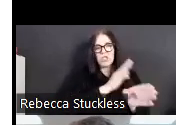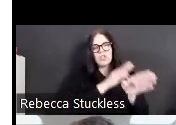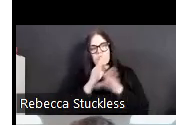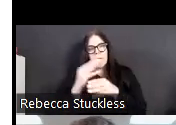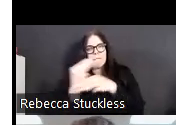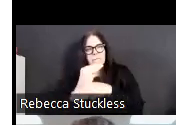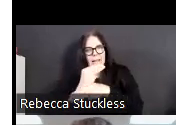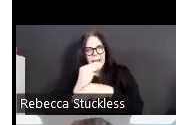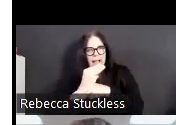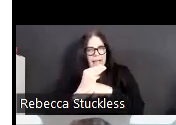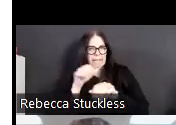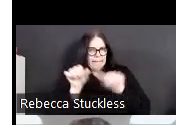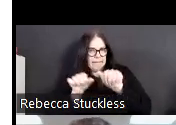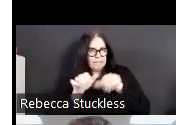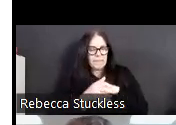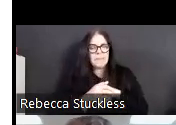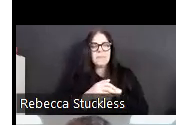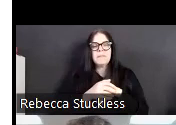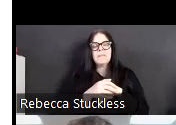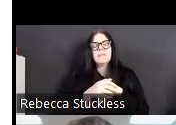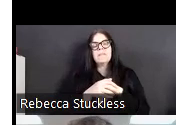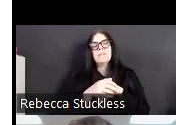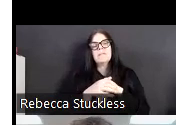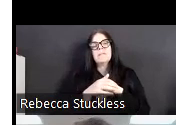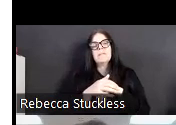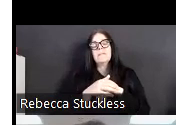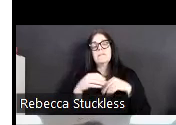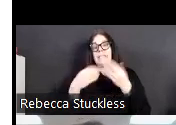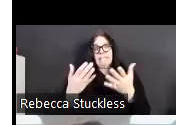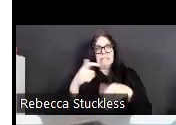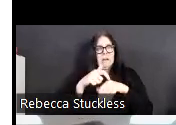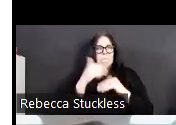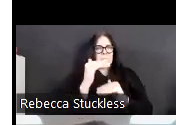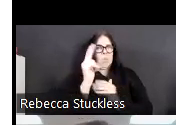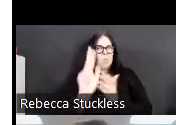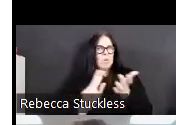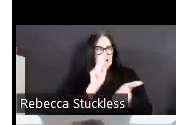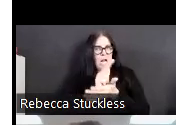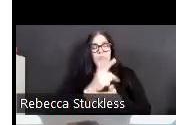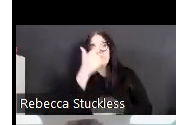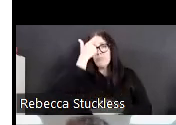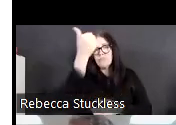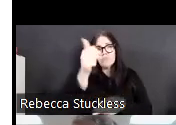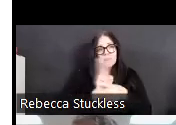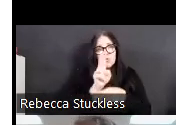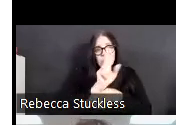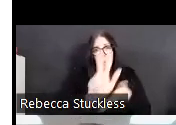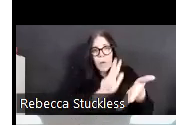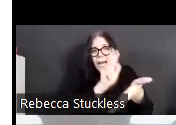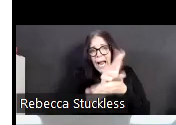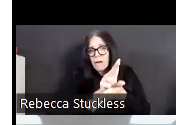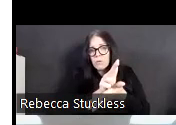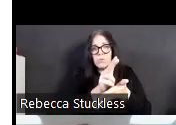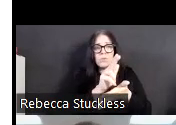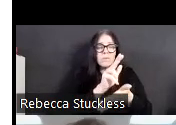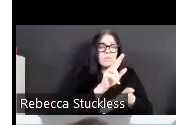to it. And we give candidates 3 hours. They can use that 3 hours any way they'd like. If they'd like to use 2.5 of it